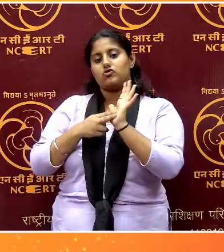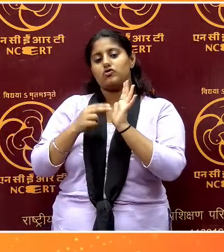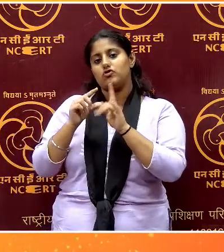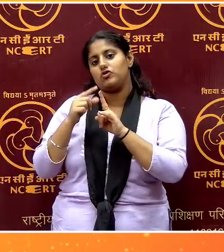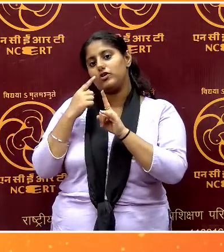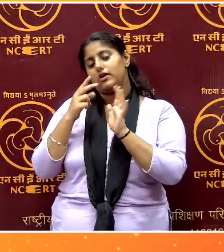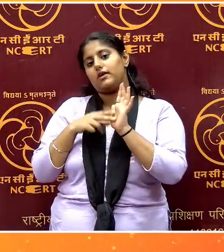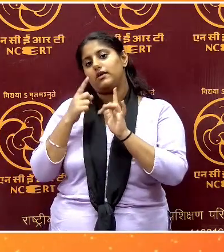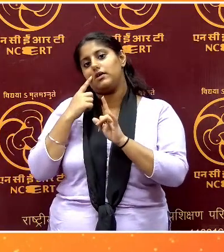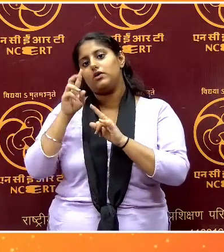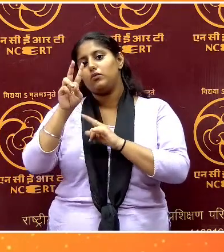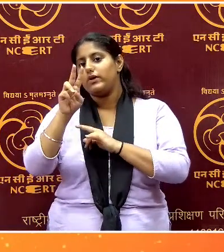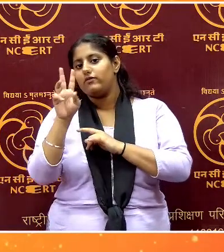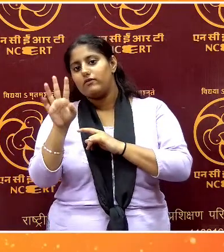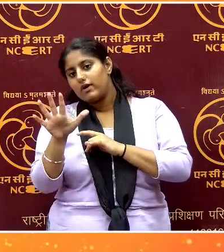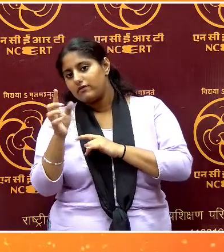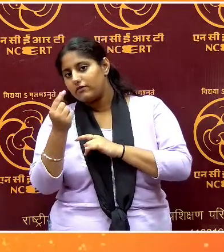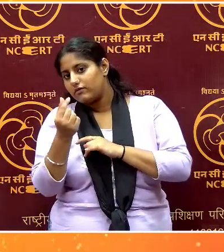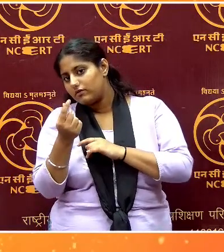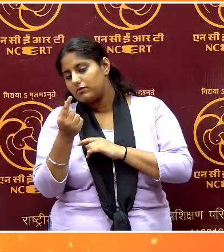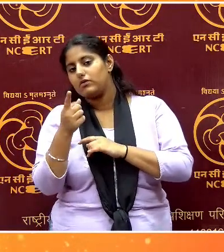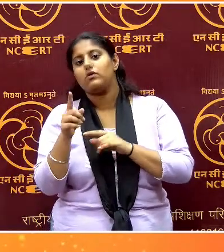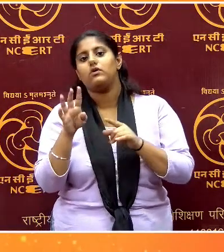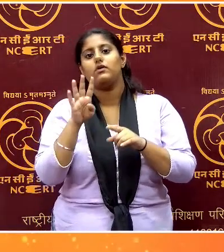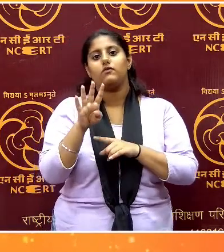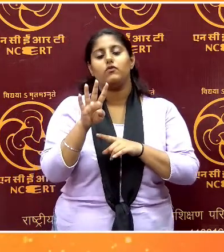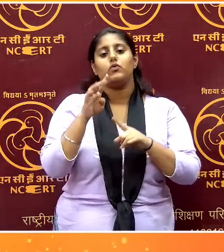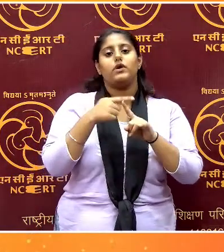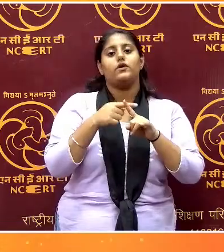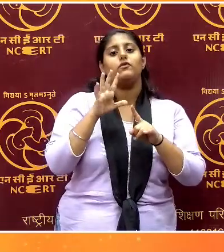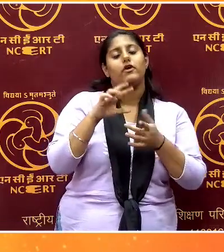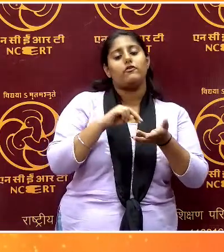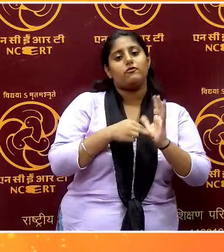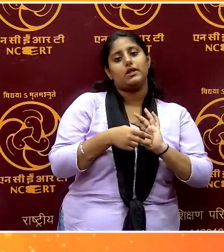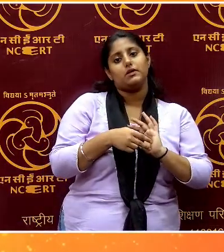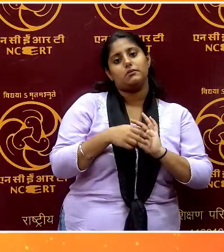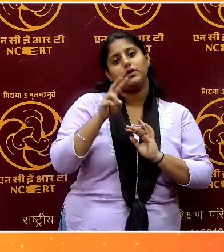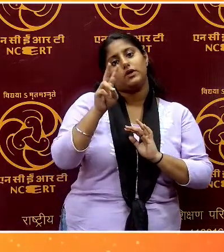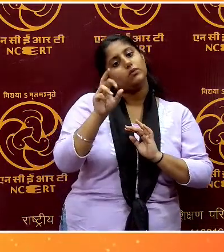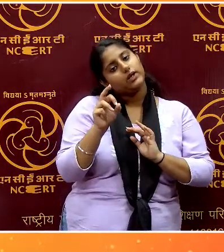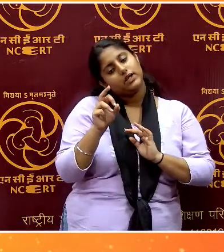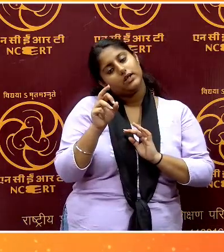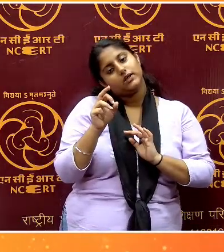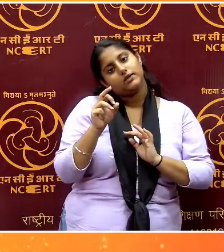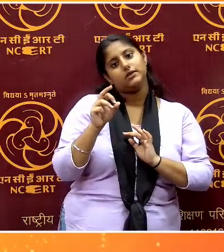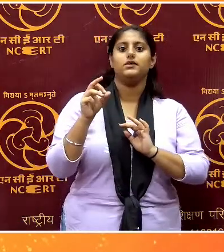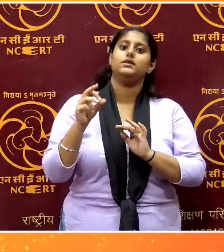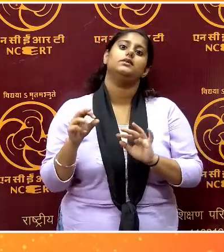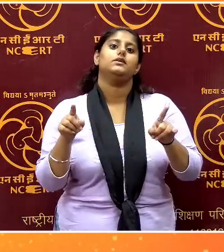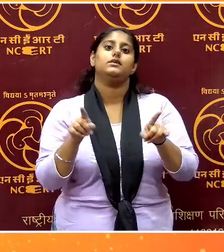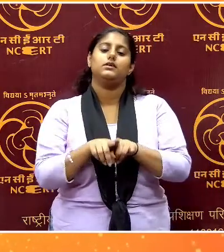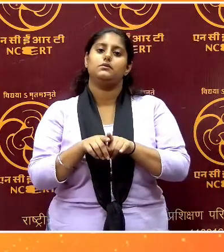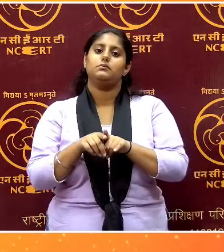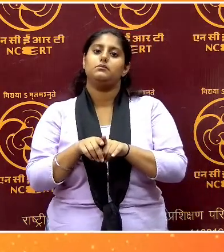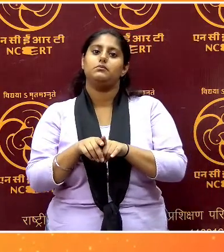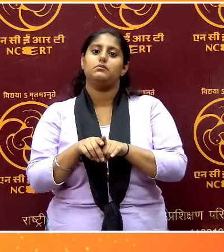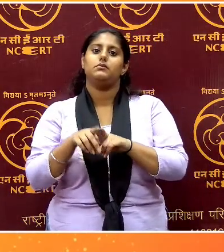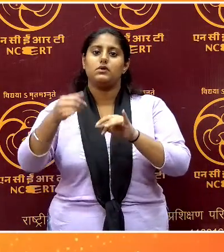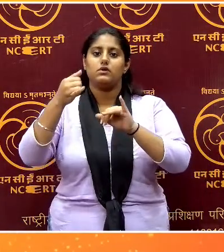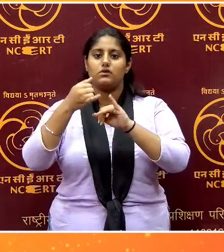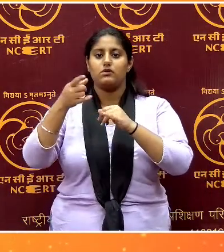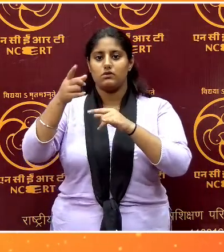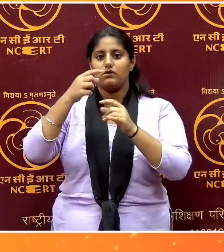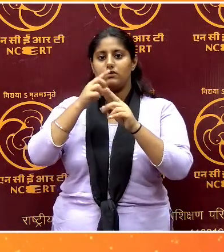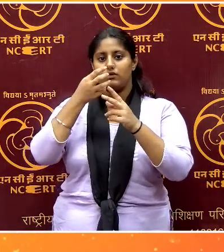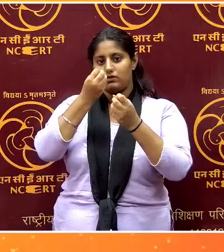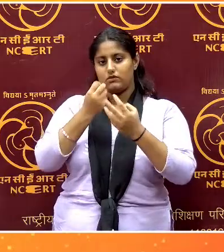and number of plants are 4. So, 4 into 5 is 20, right. Likewise, Sadabahar 10 rupees